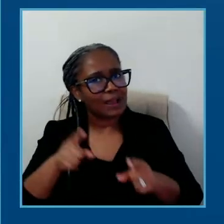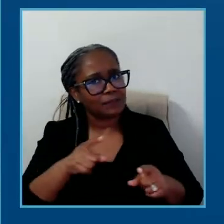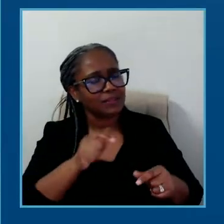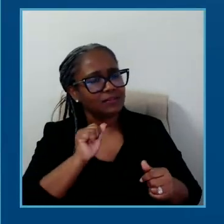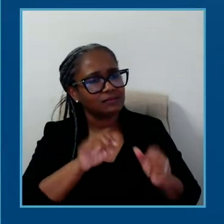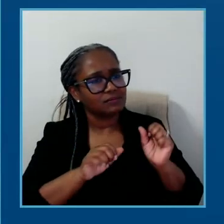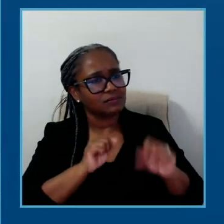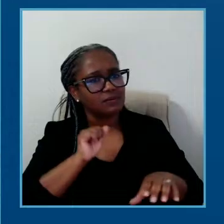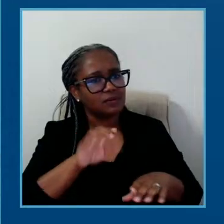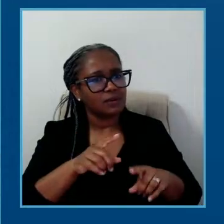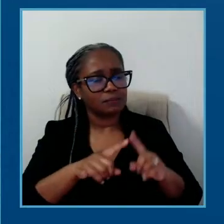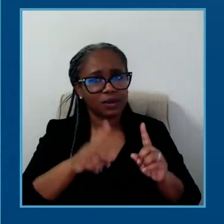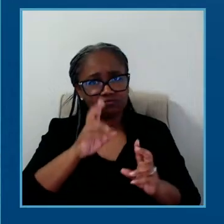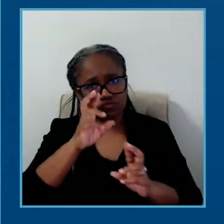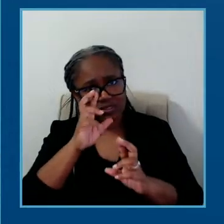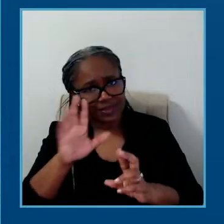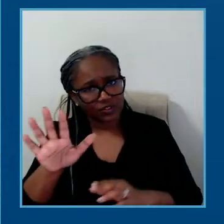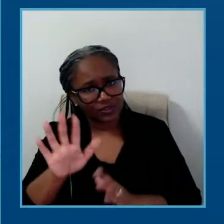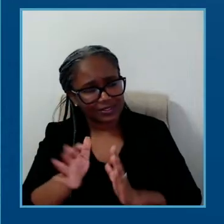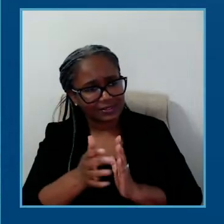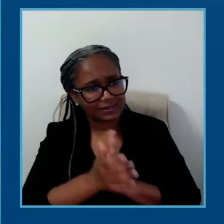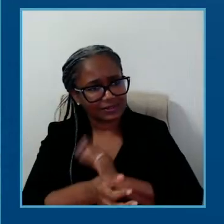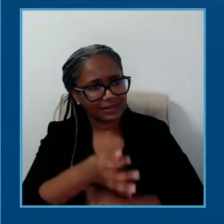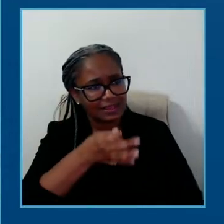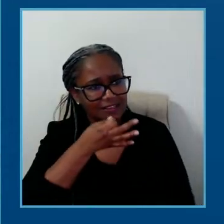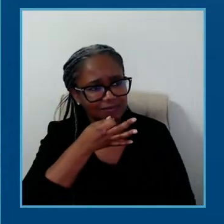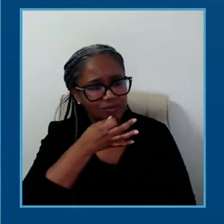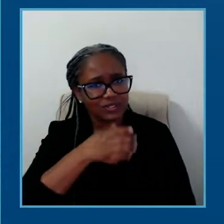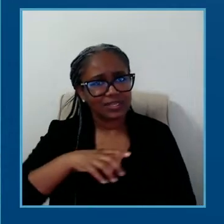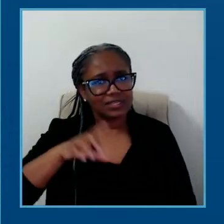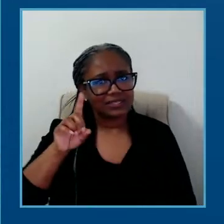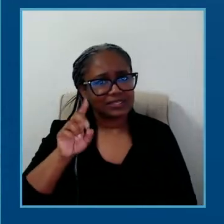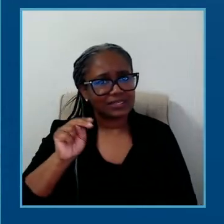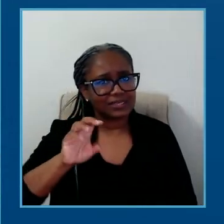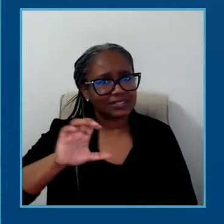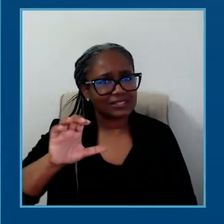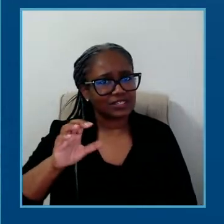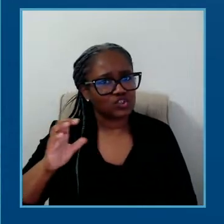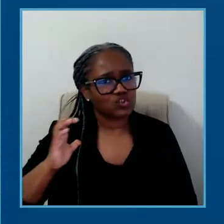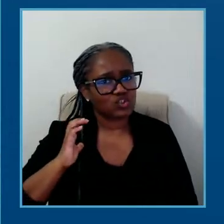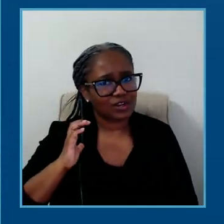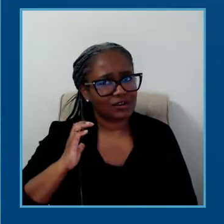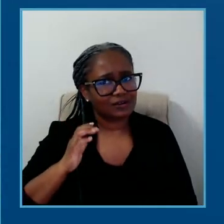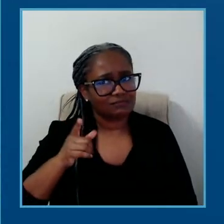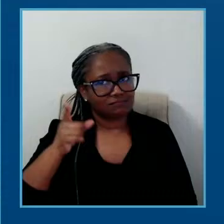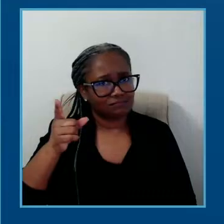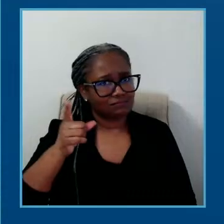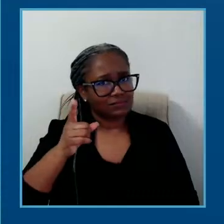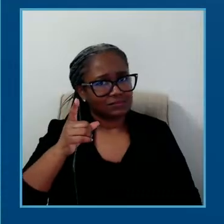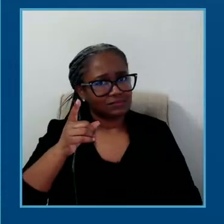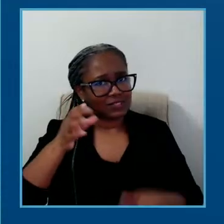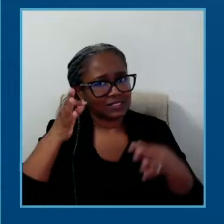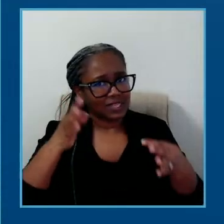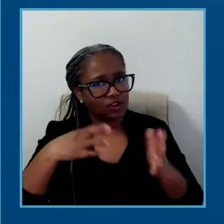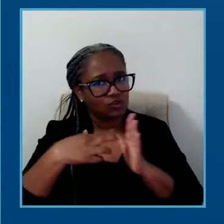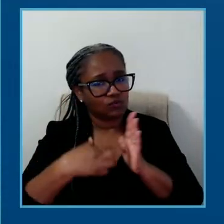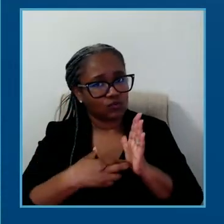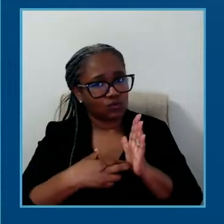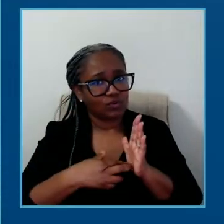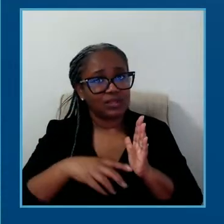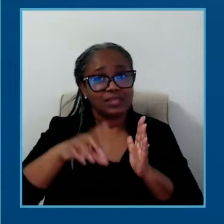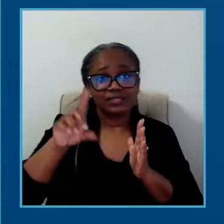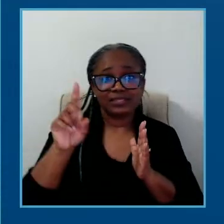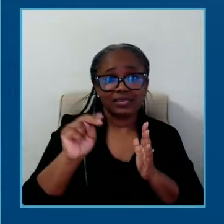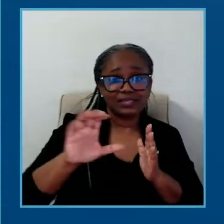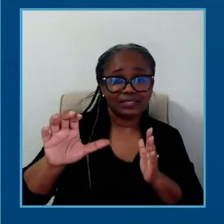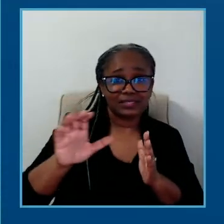DNC chair came with this rule that the DNC adopted, contemplating that